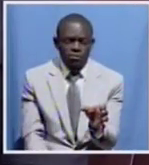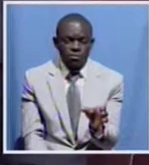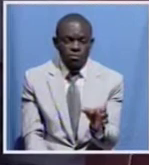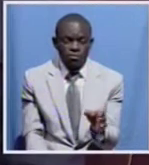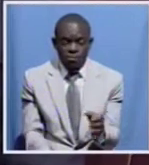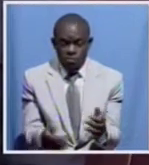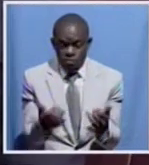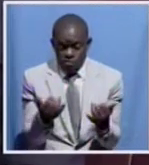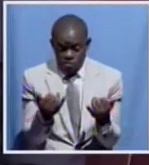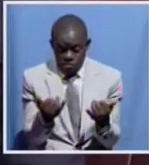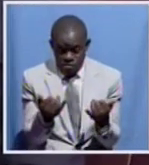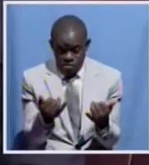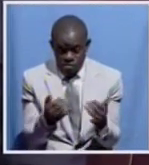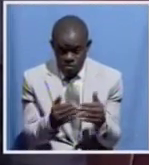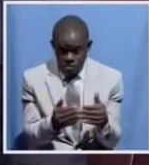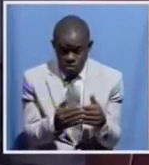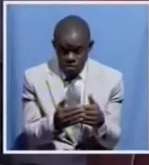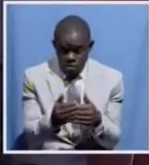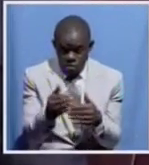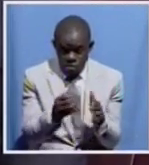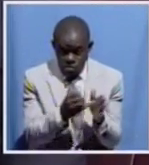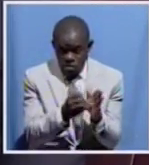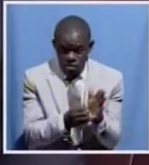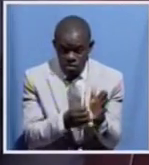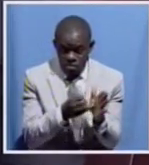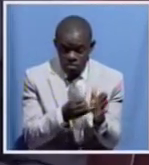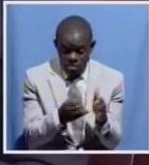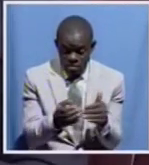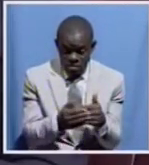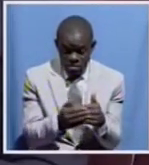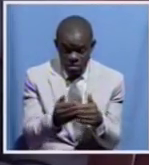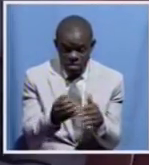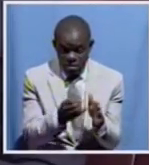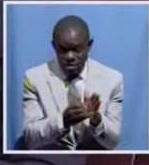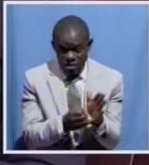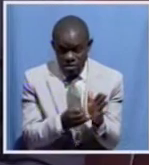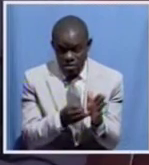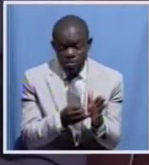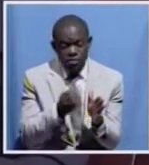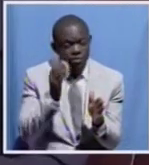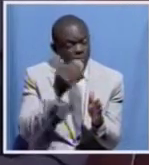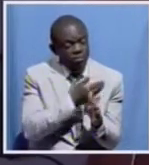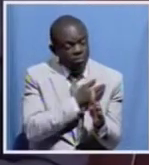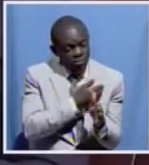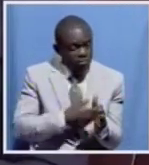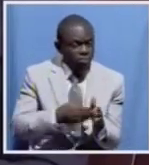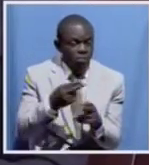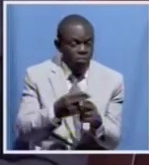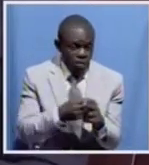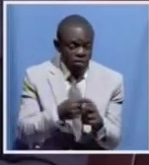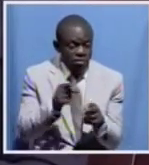now, upcoming in January, is a very, very crucial month, next month in Germany, the Green Week. All ministers